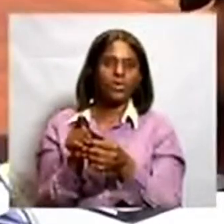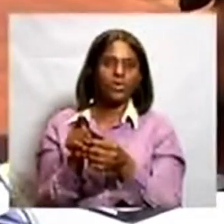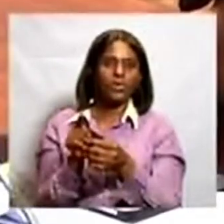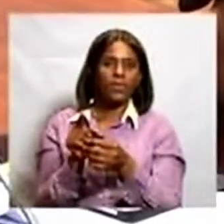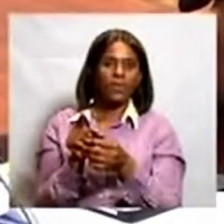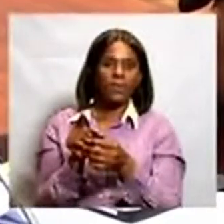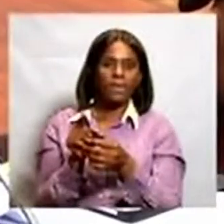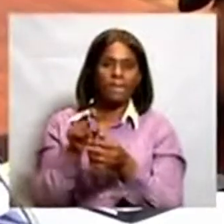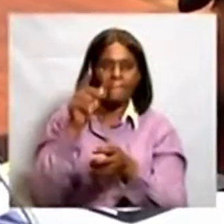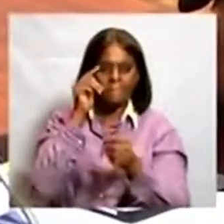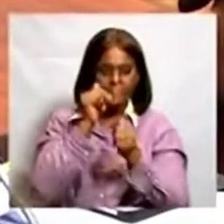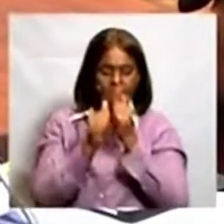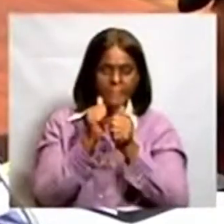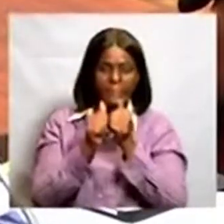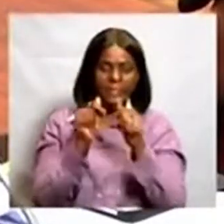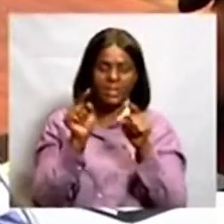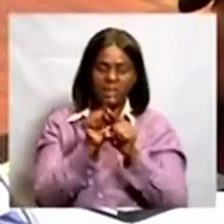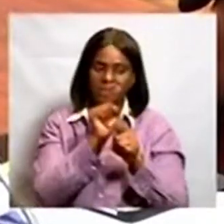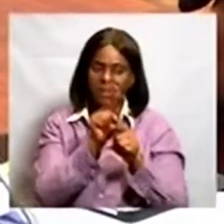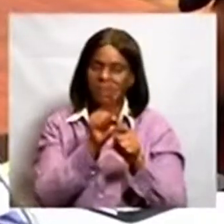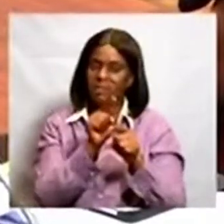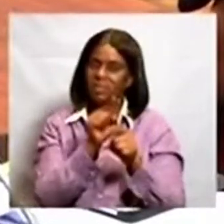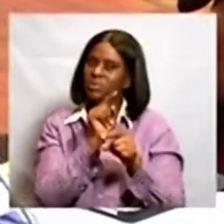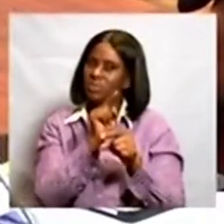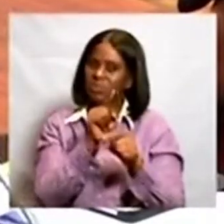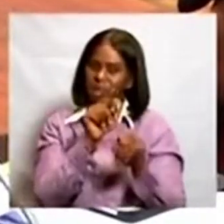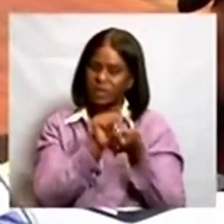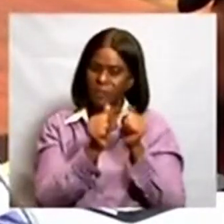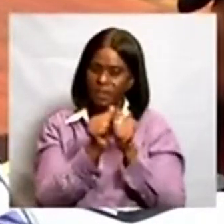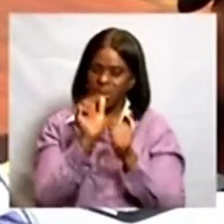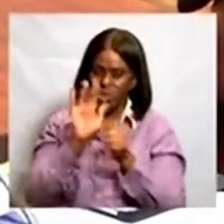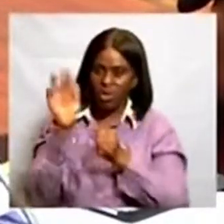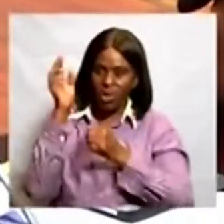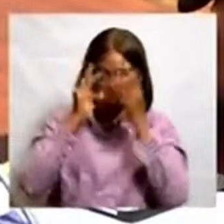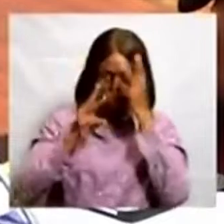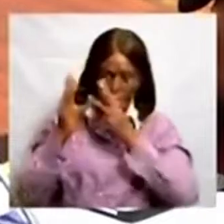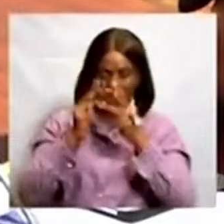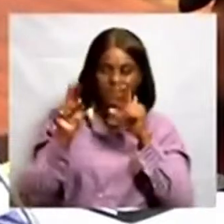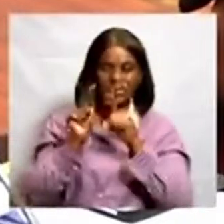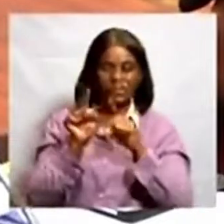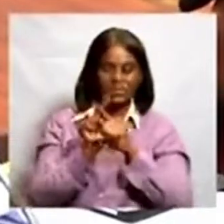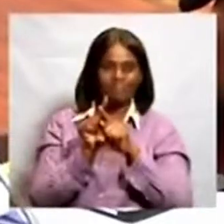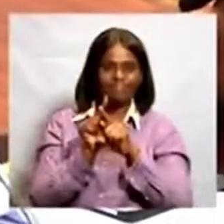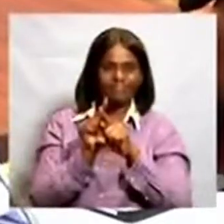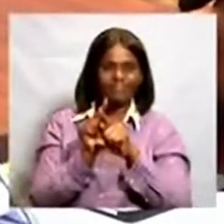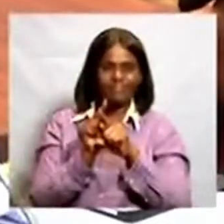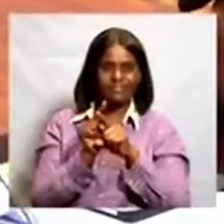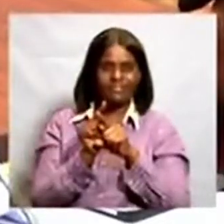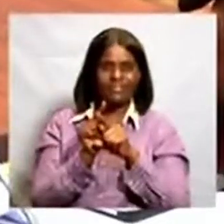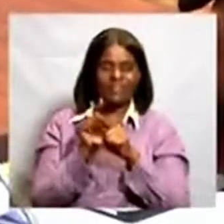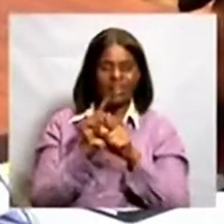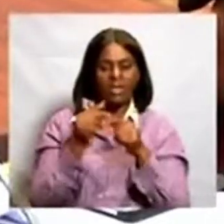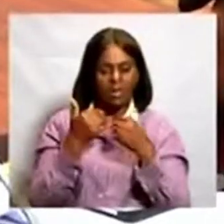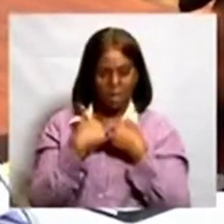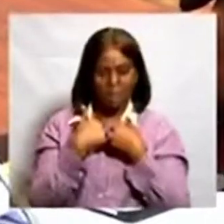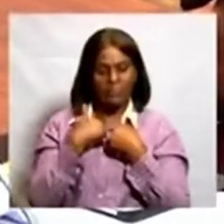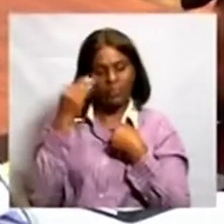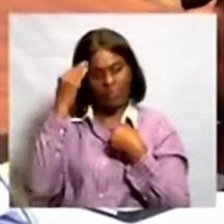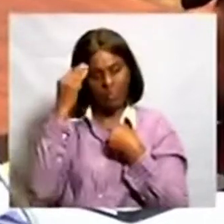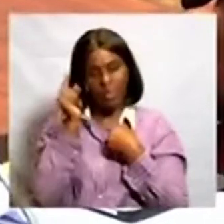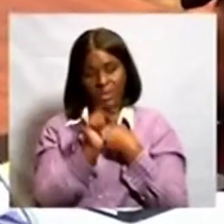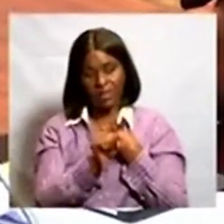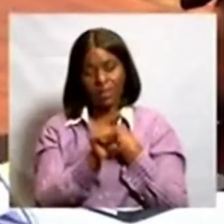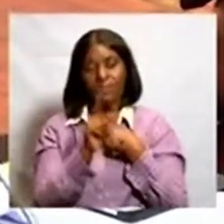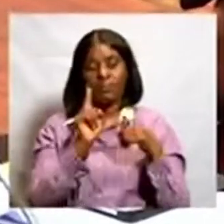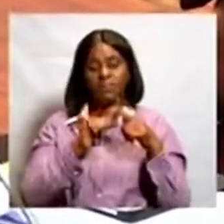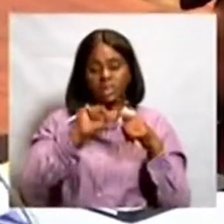because, and that was his concern, the watcher member, because now you have come with this, but we